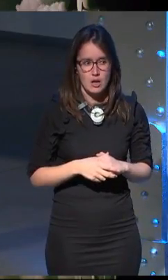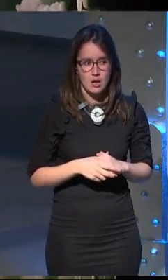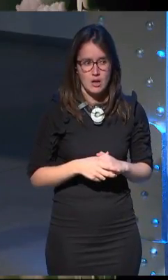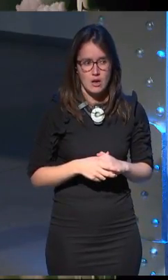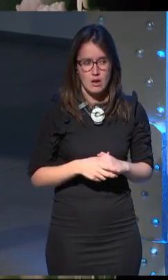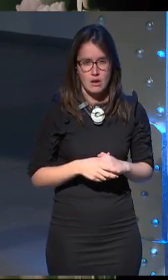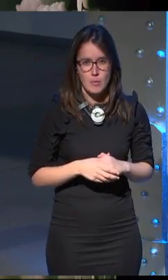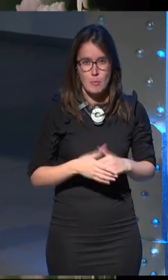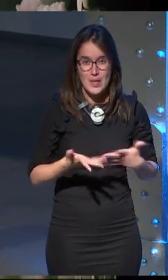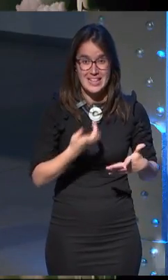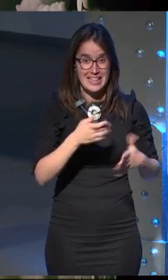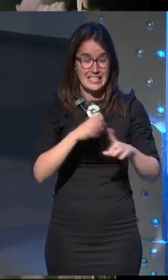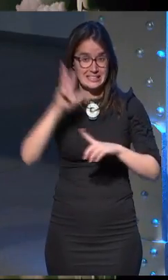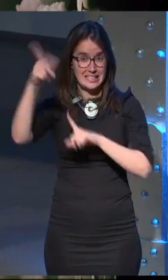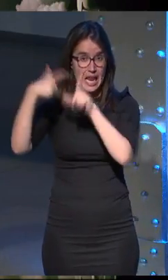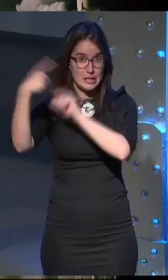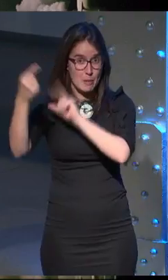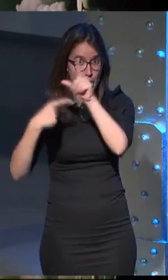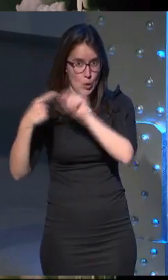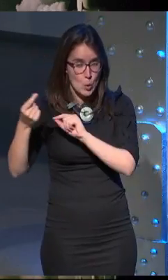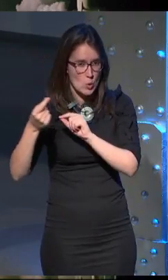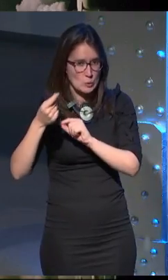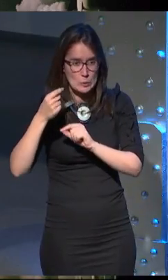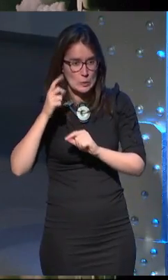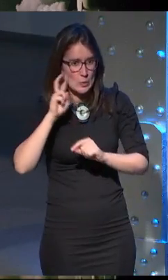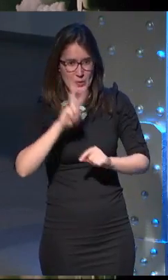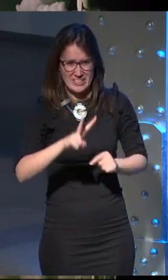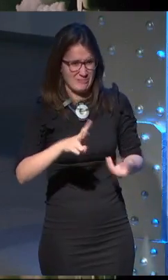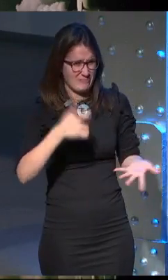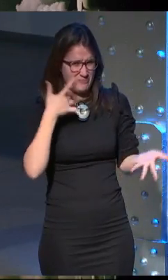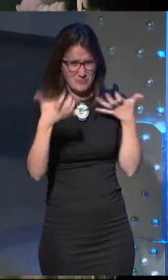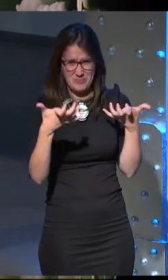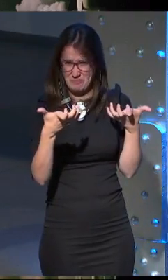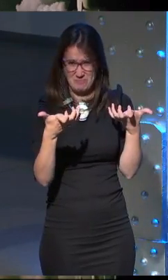is from space not very remarkable looking.